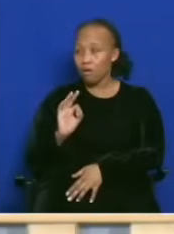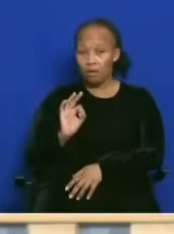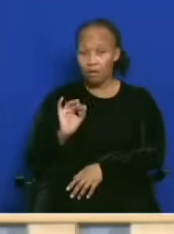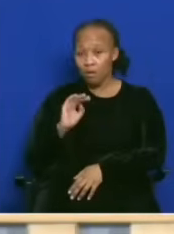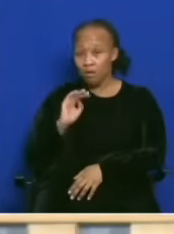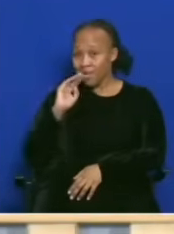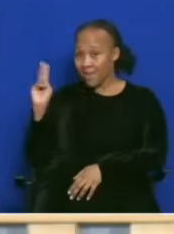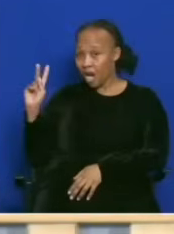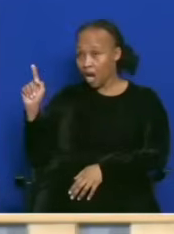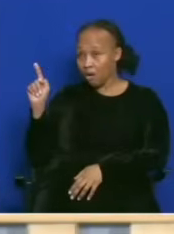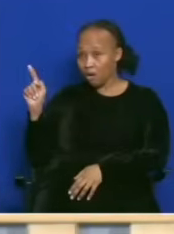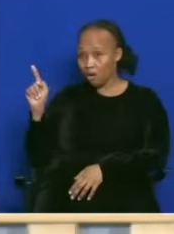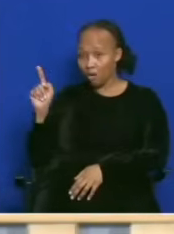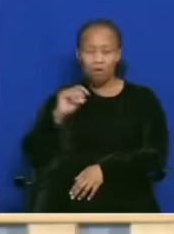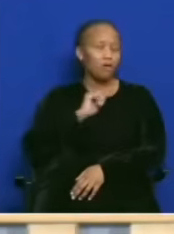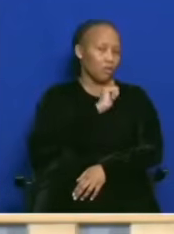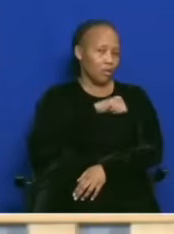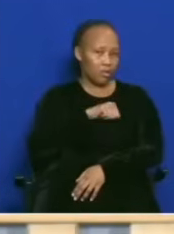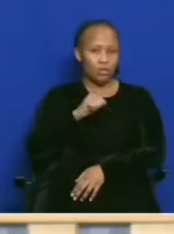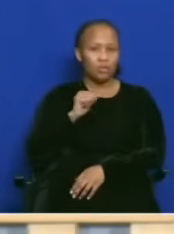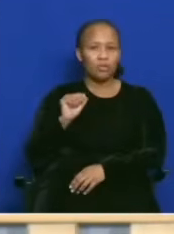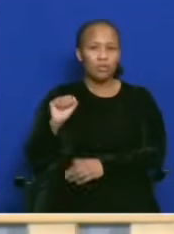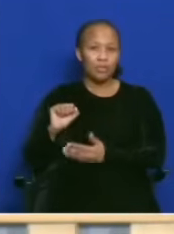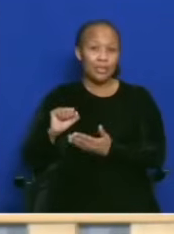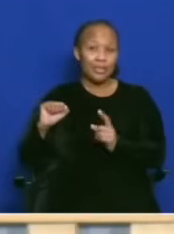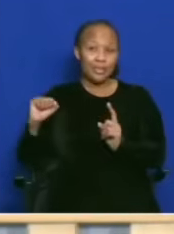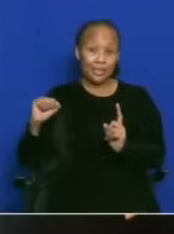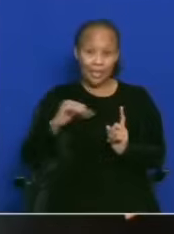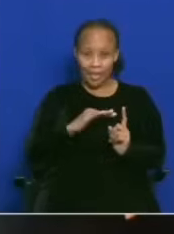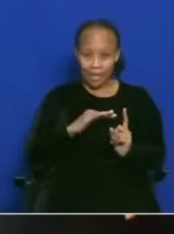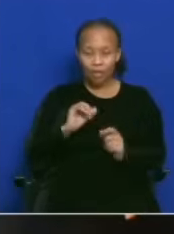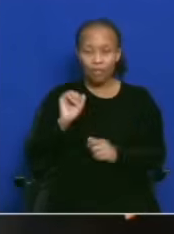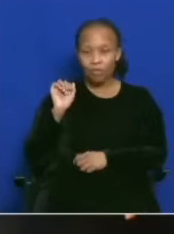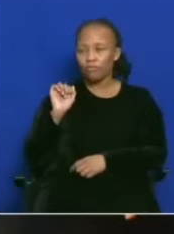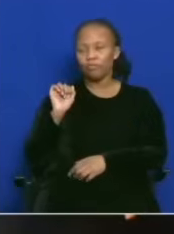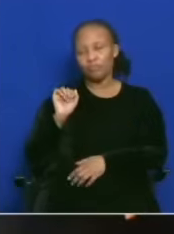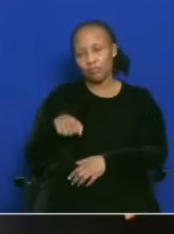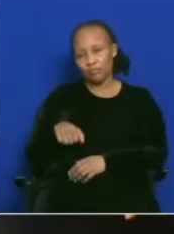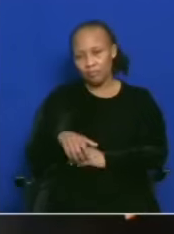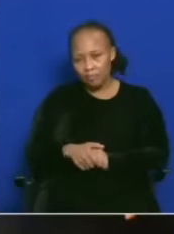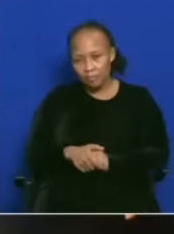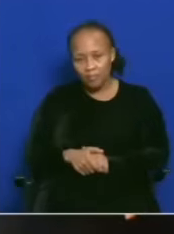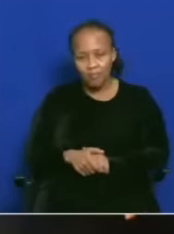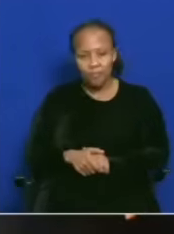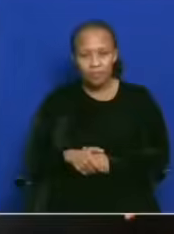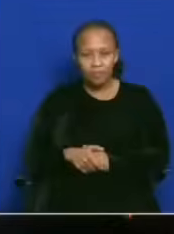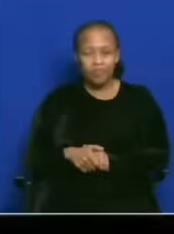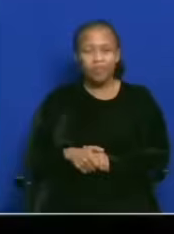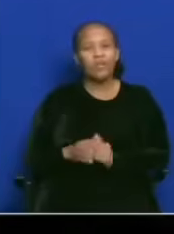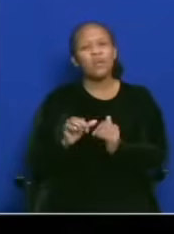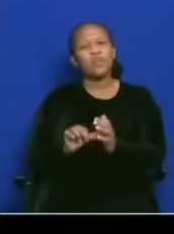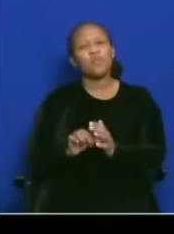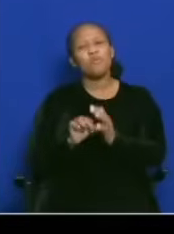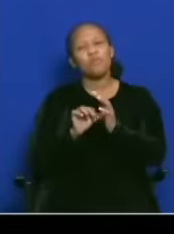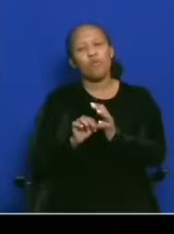out. Okay. And the important part of that is version 3.